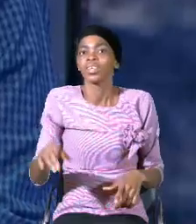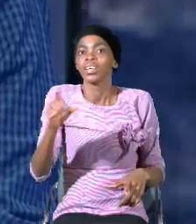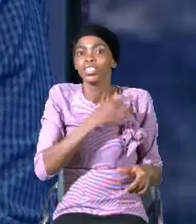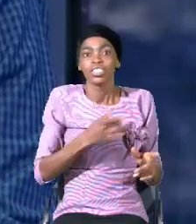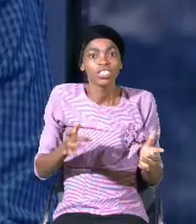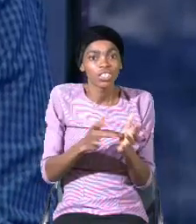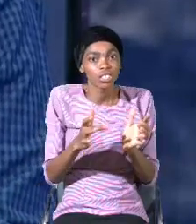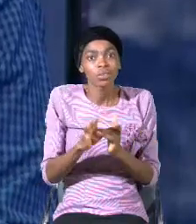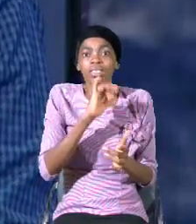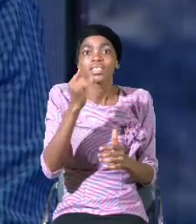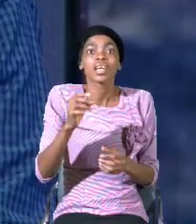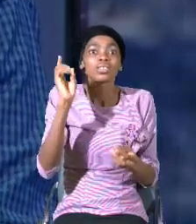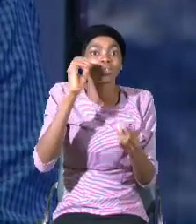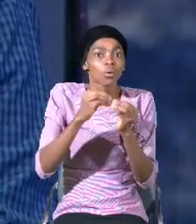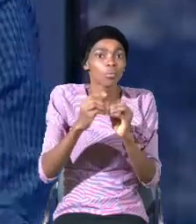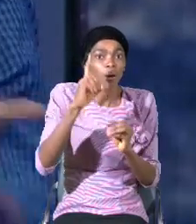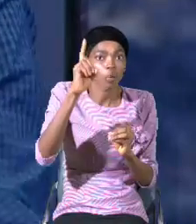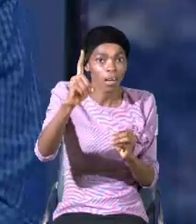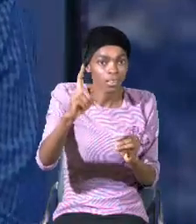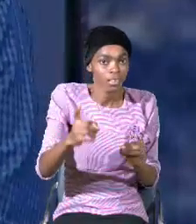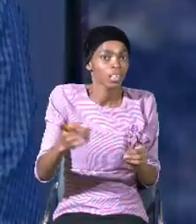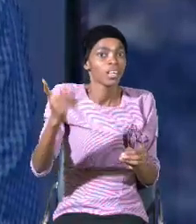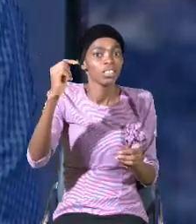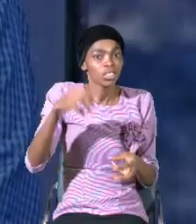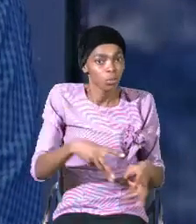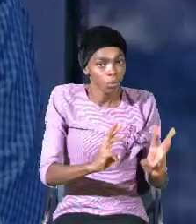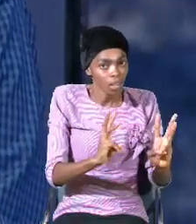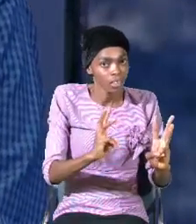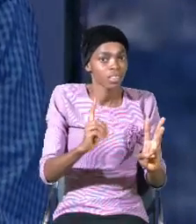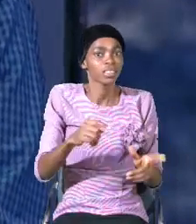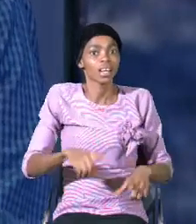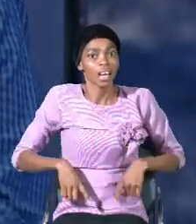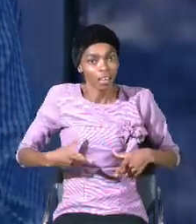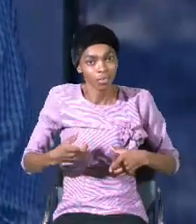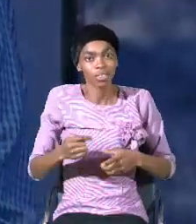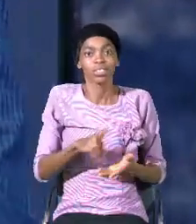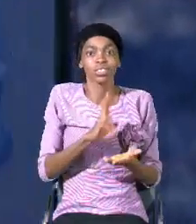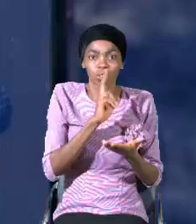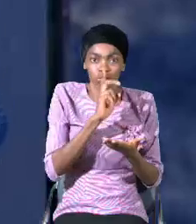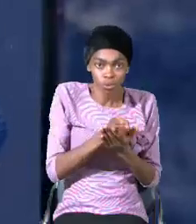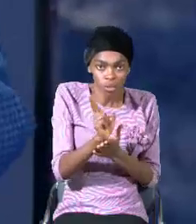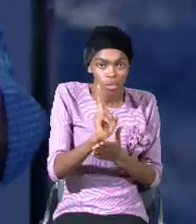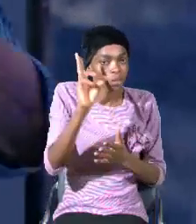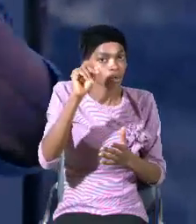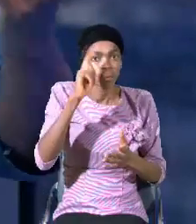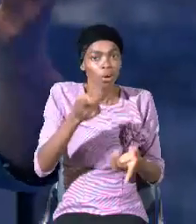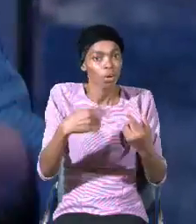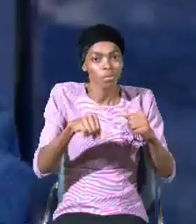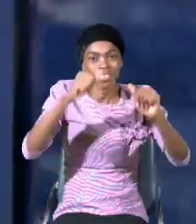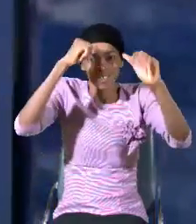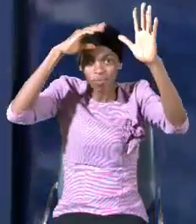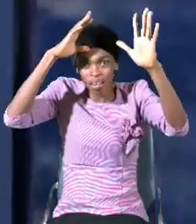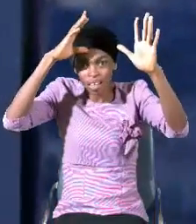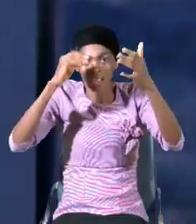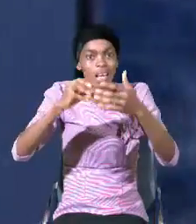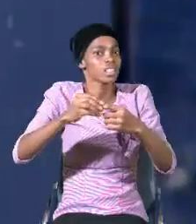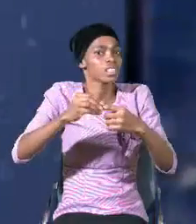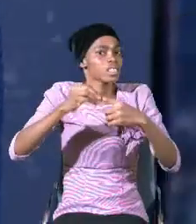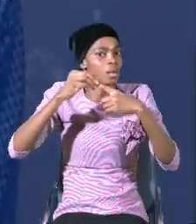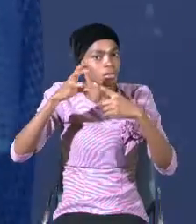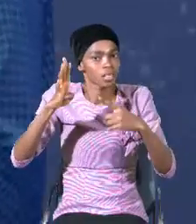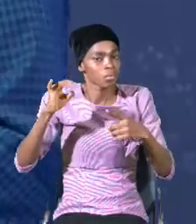the life, and the truth. No man cometh to the Father except by me. And you have been a zero in life.